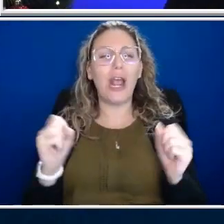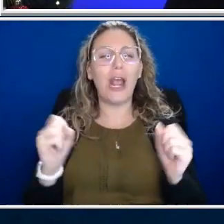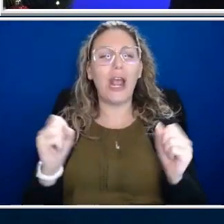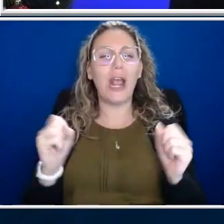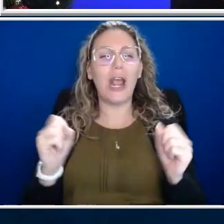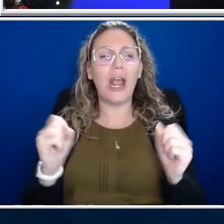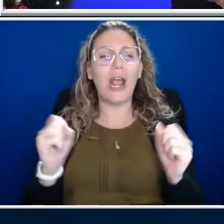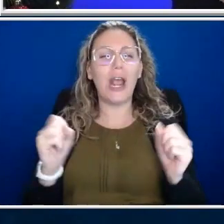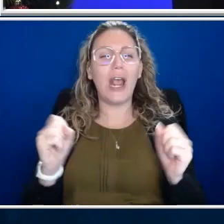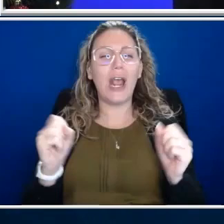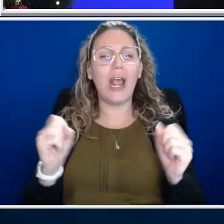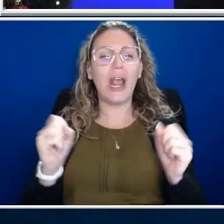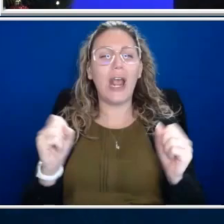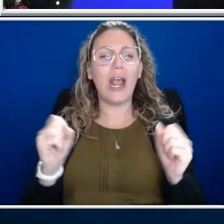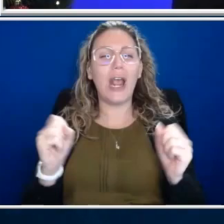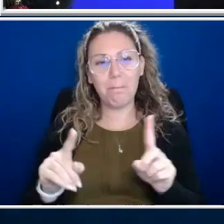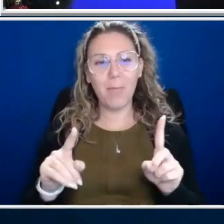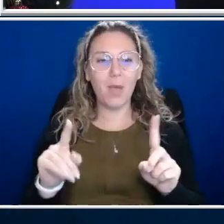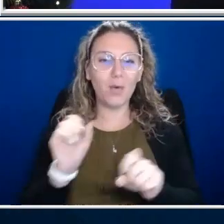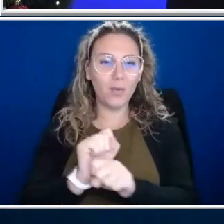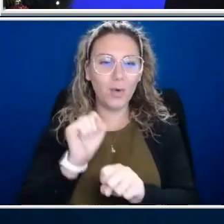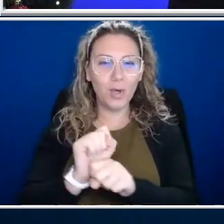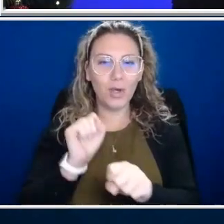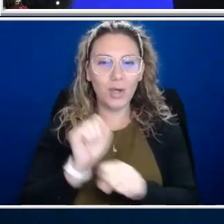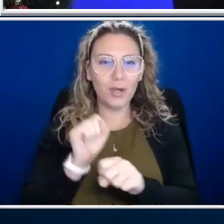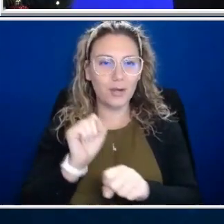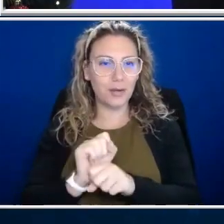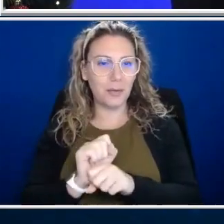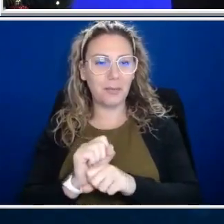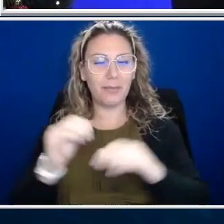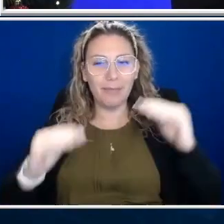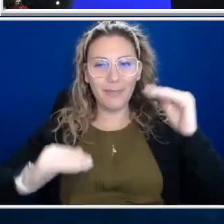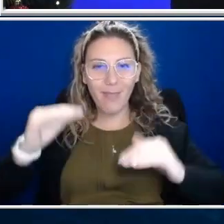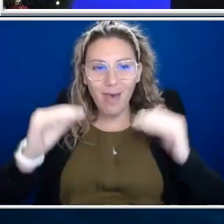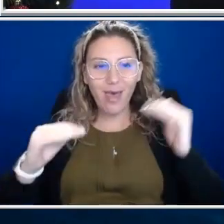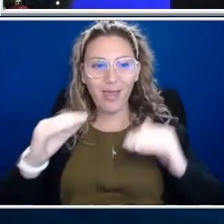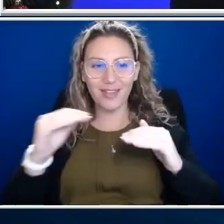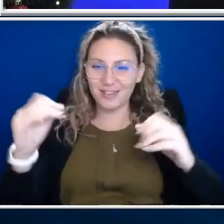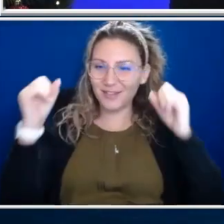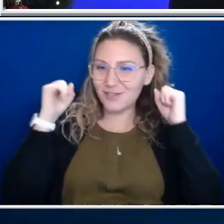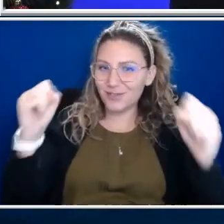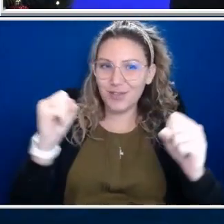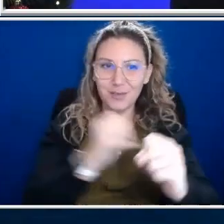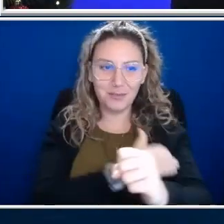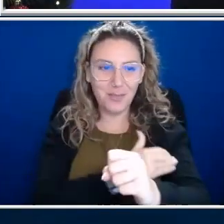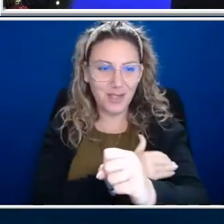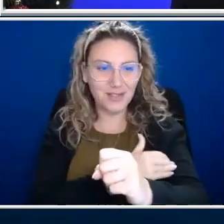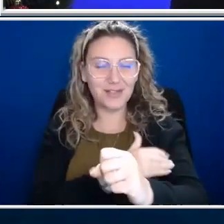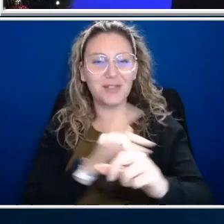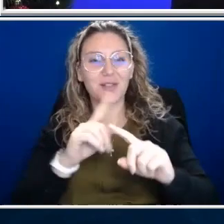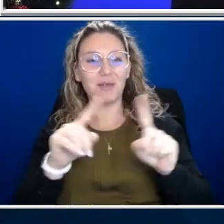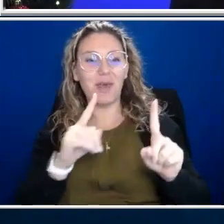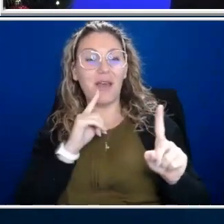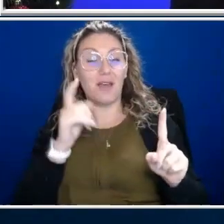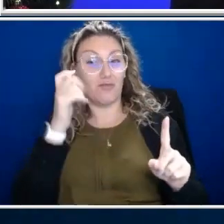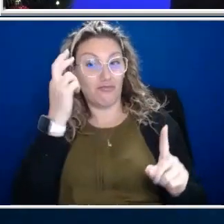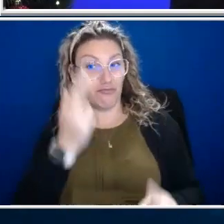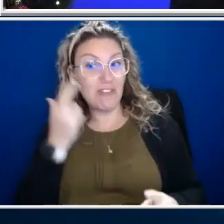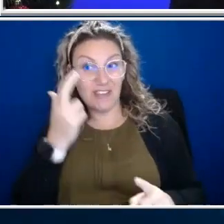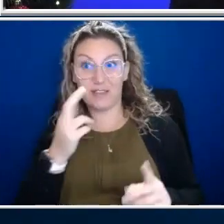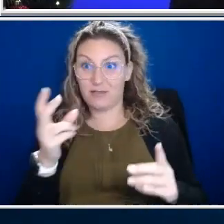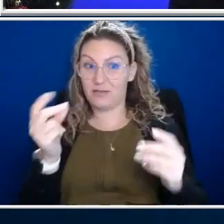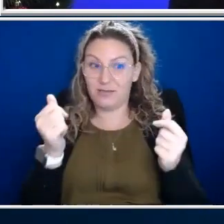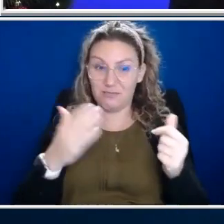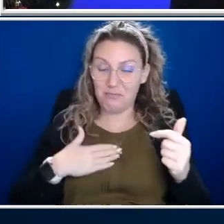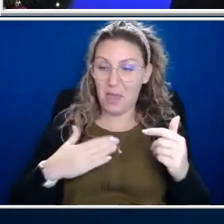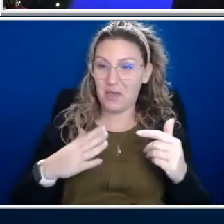thought just working on balance and maybe strengthening some muscles I didn't know I had. But I realized very quickly that in my 40s, my balance